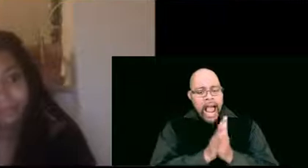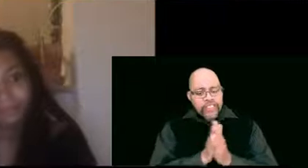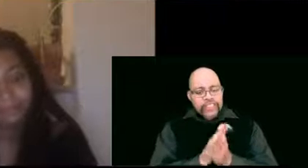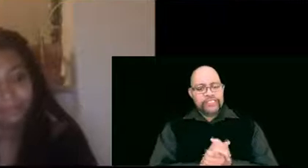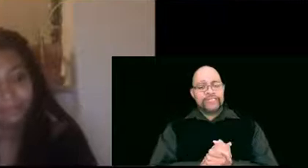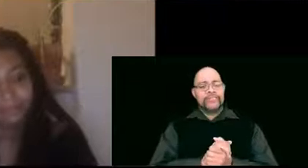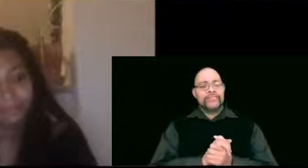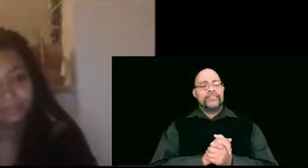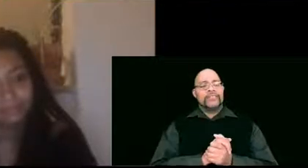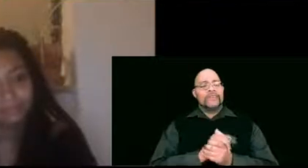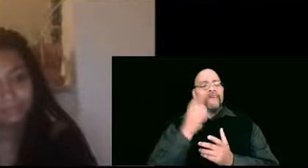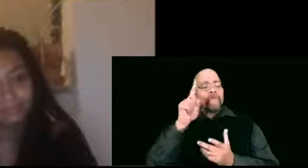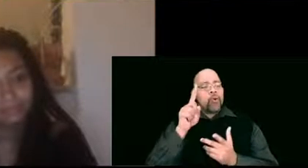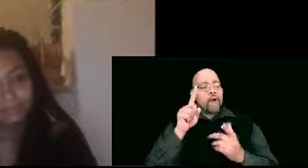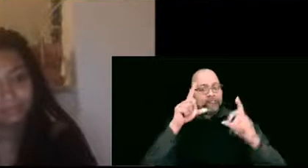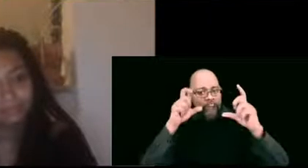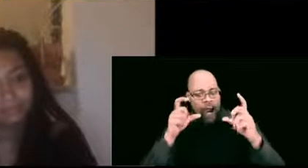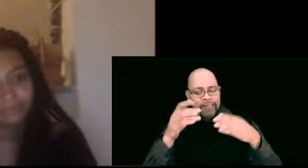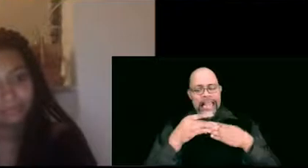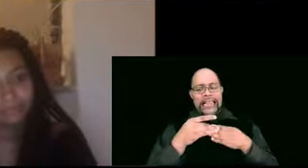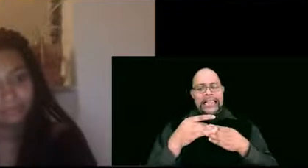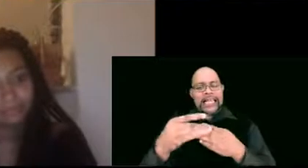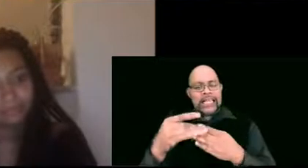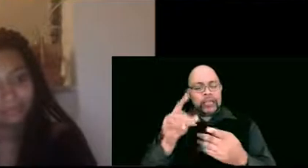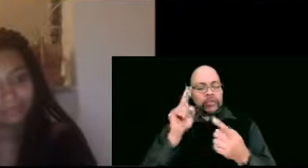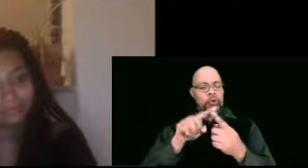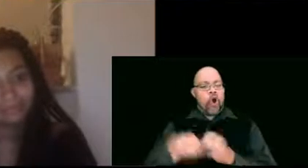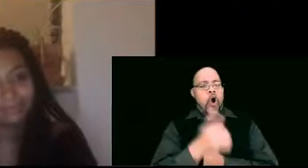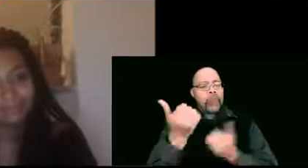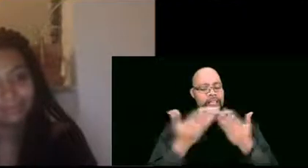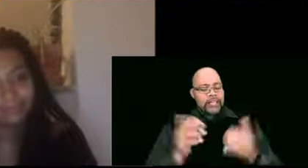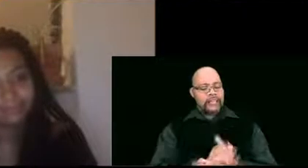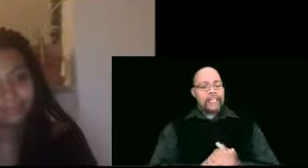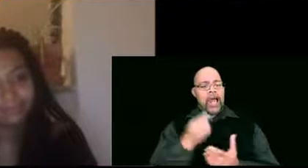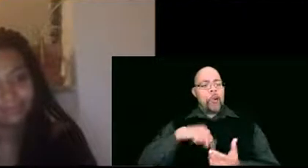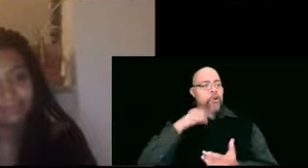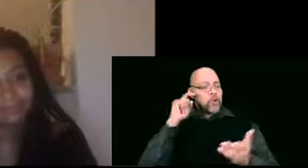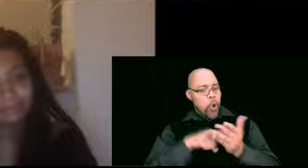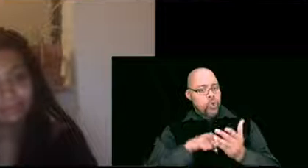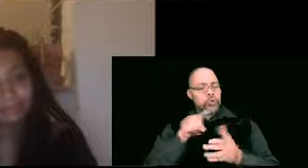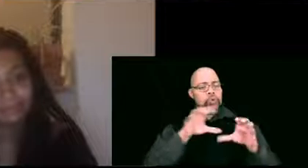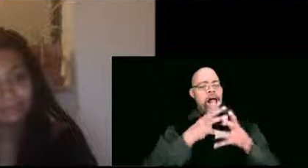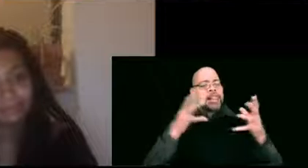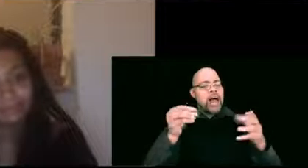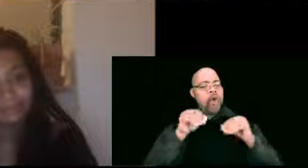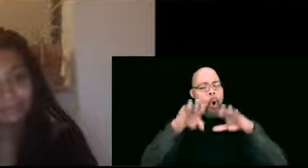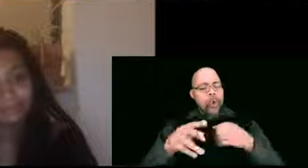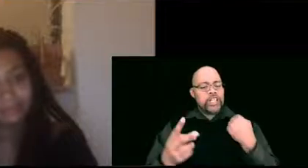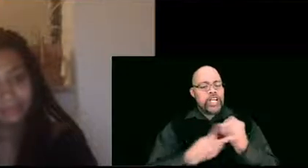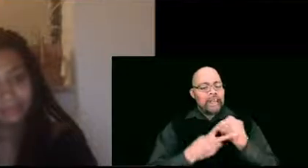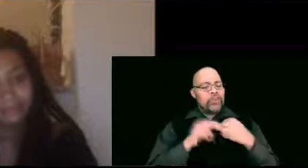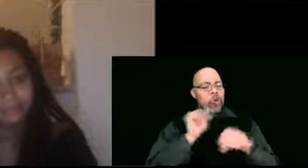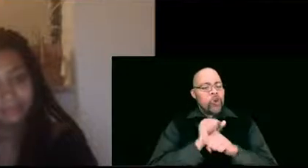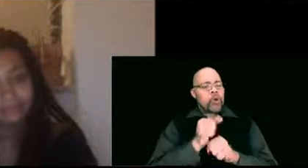your passion for photography leads into other things. And we've noticed that you do a lot of